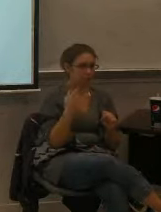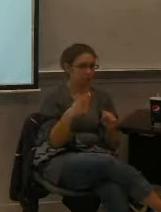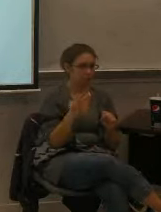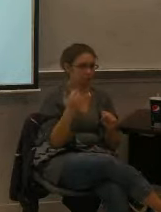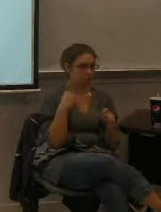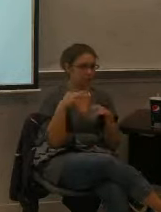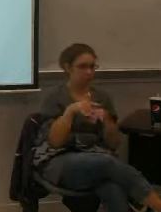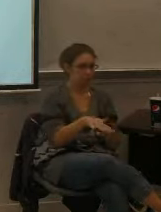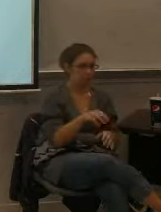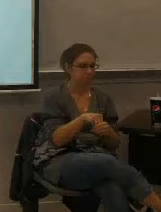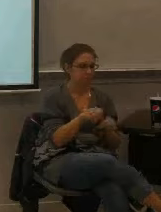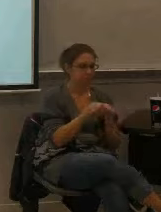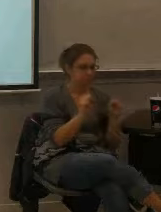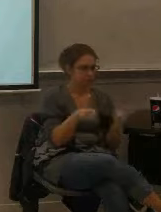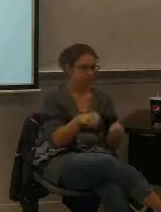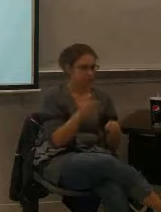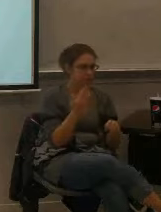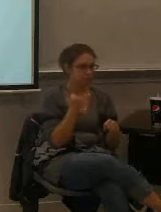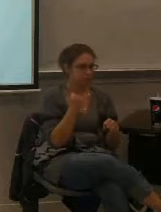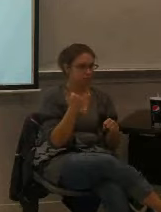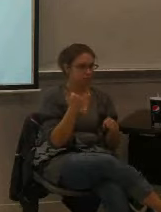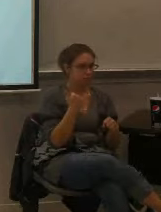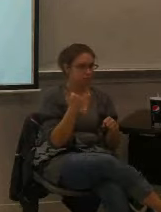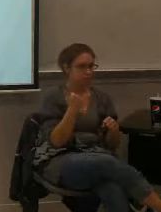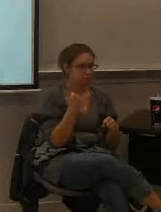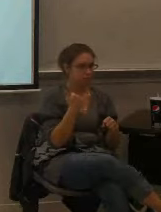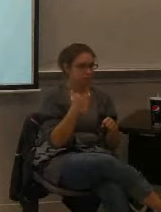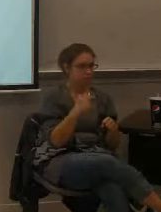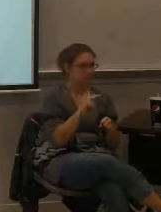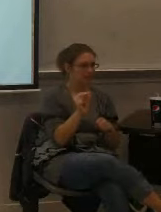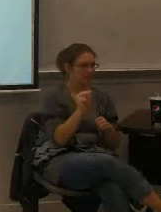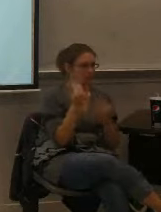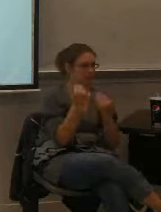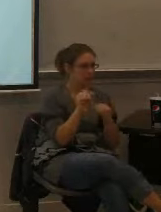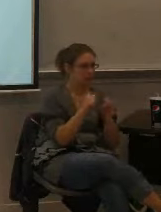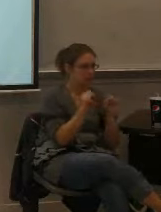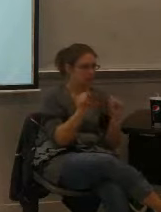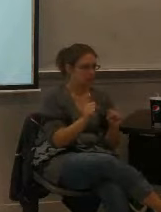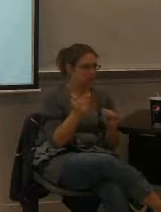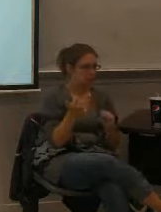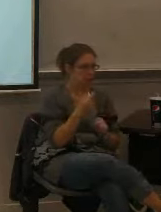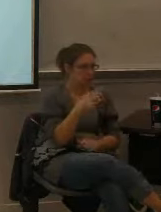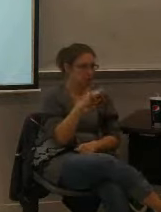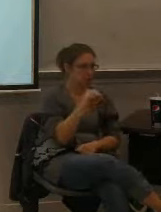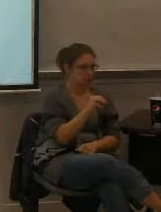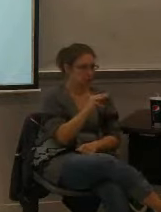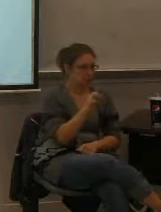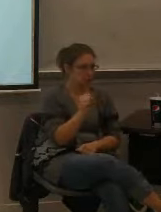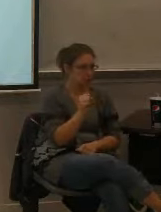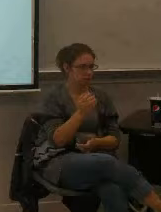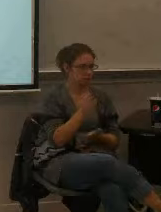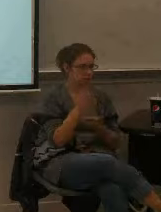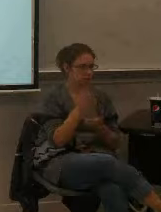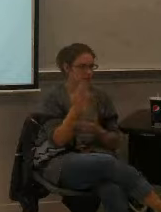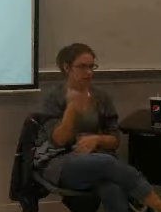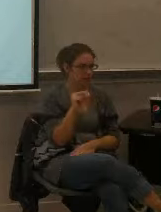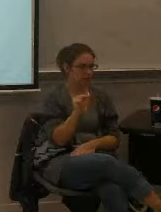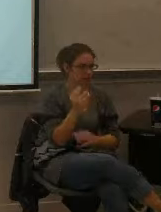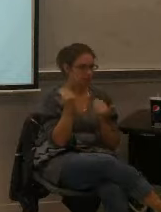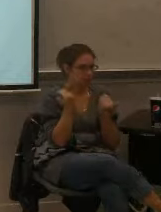phosphorus was coming into the system, and it was a nitrogen-limited system. That all the bioassays suggested that it was